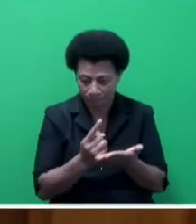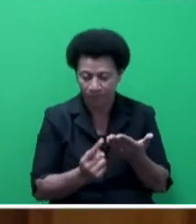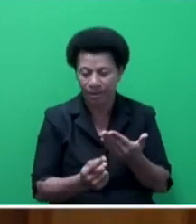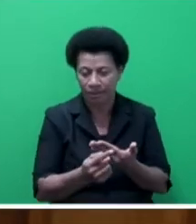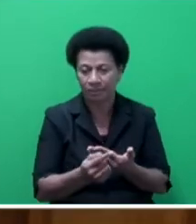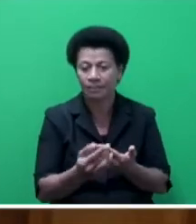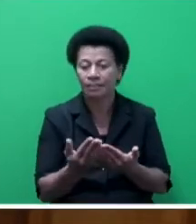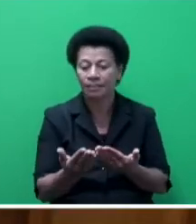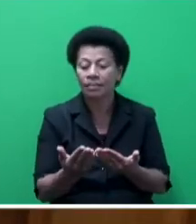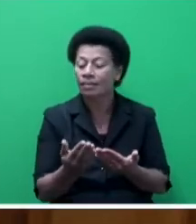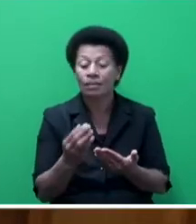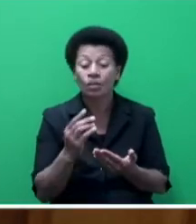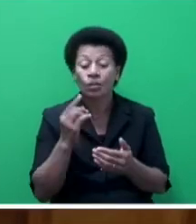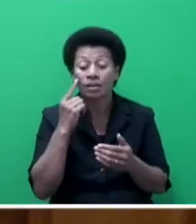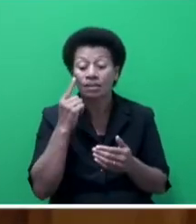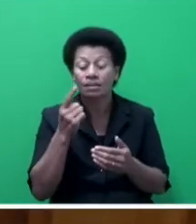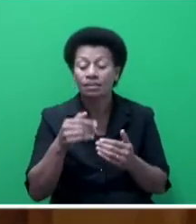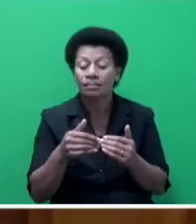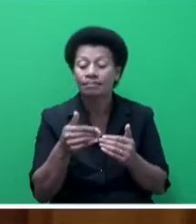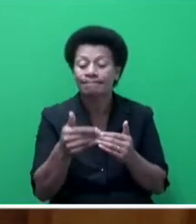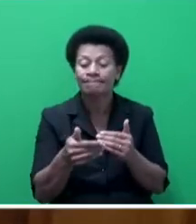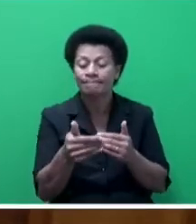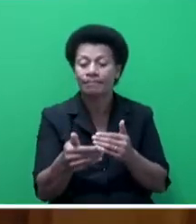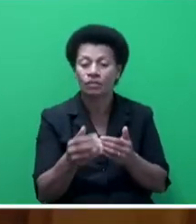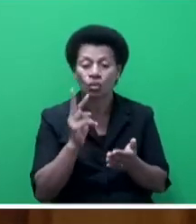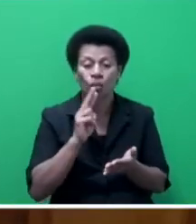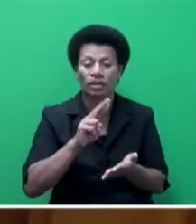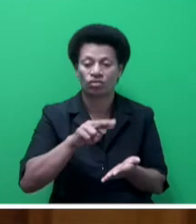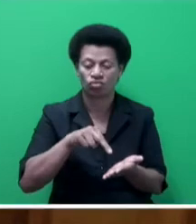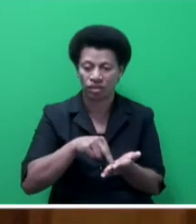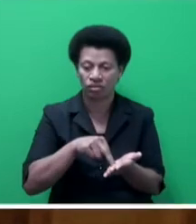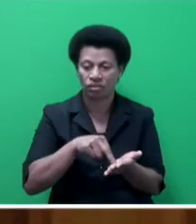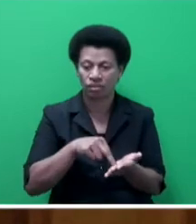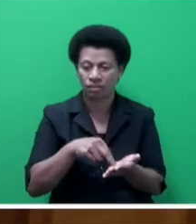it leads to in terms of the registration of